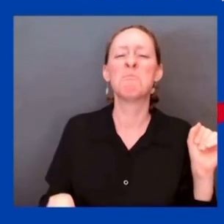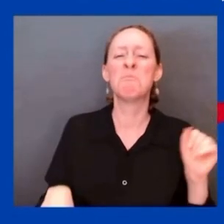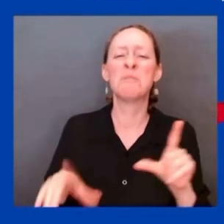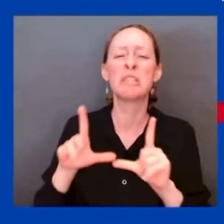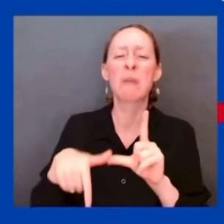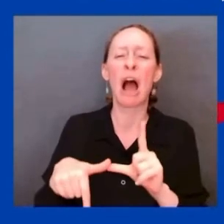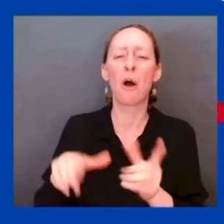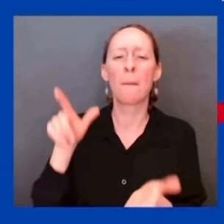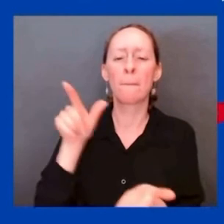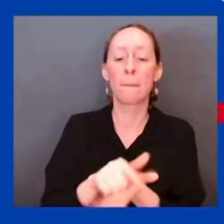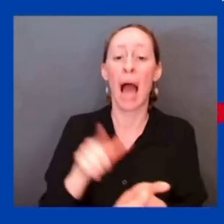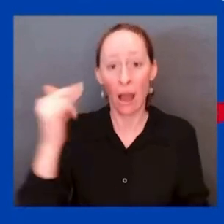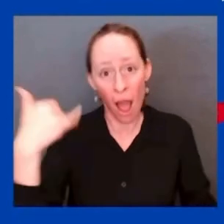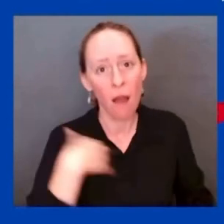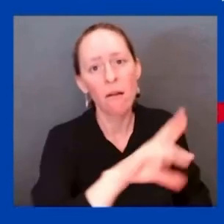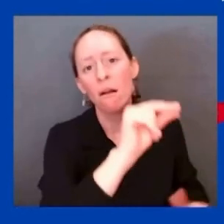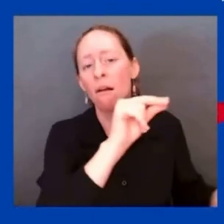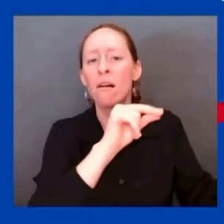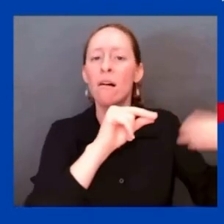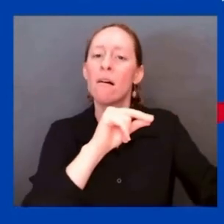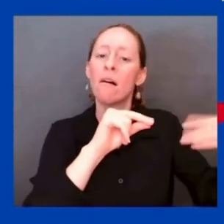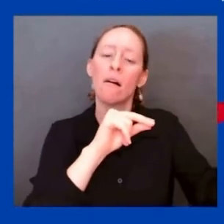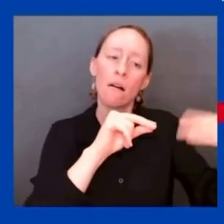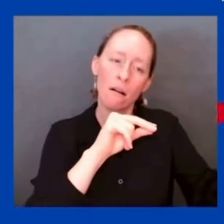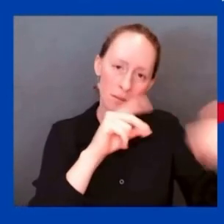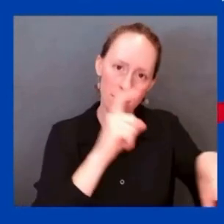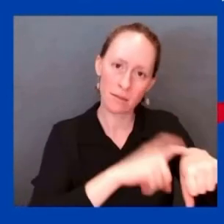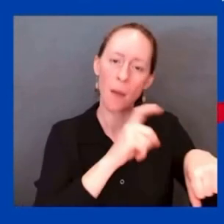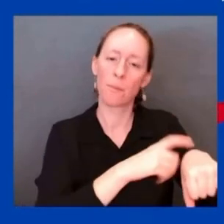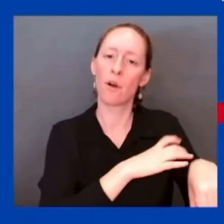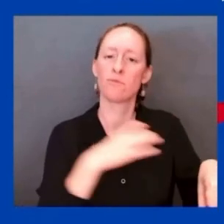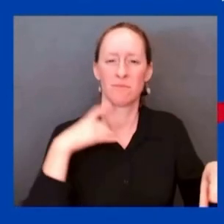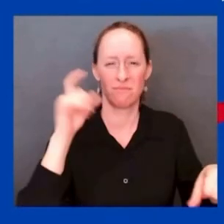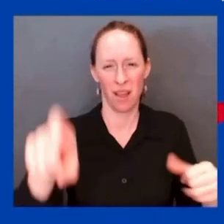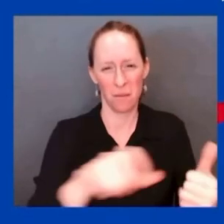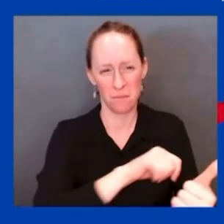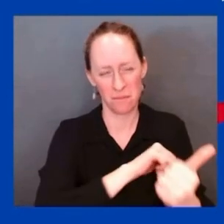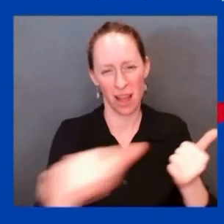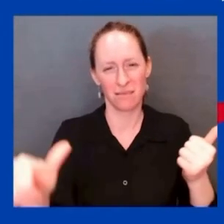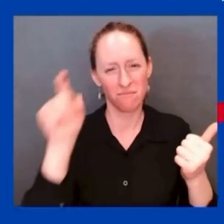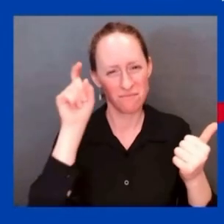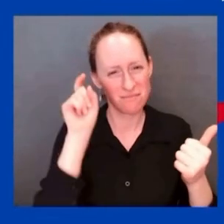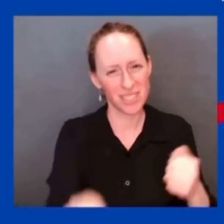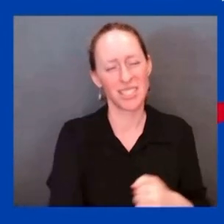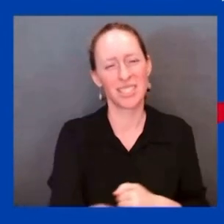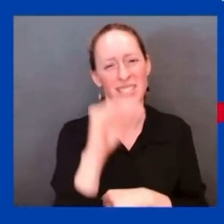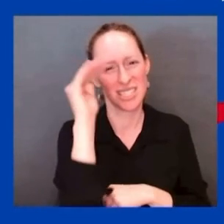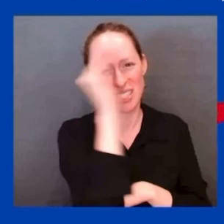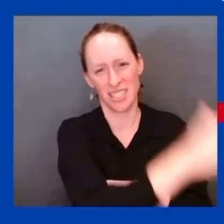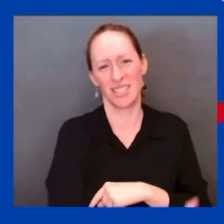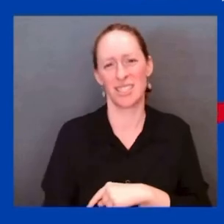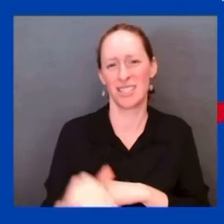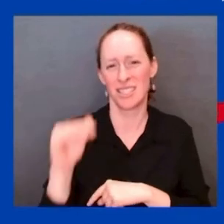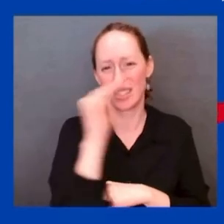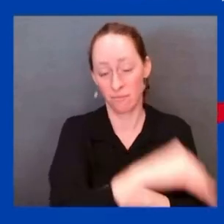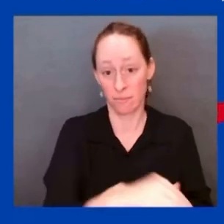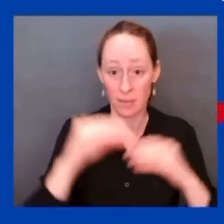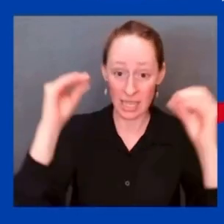educators. And by the way, arming teachers is not the answer. Arming teachers is not the answer.